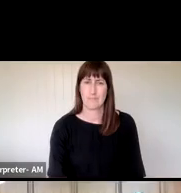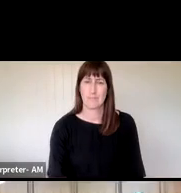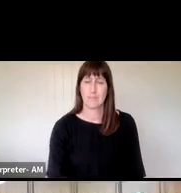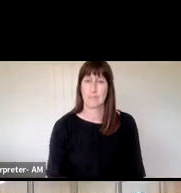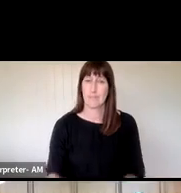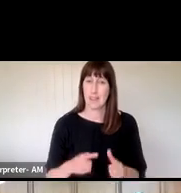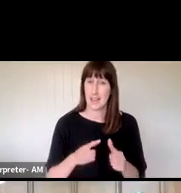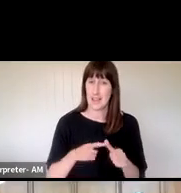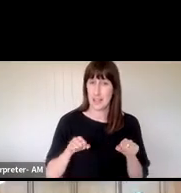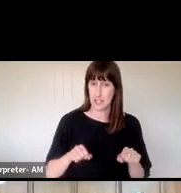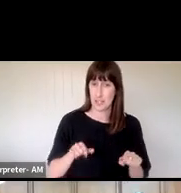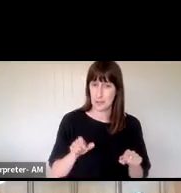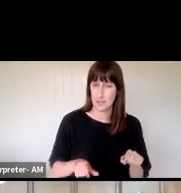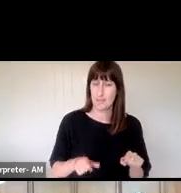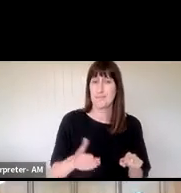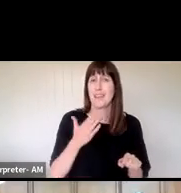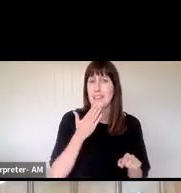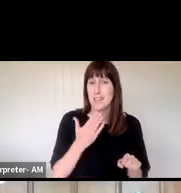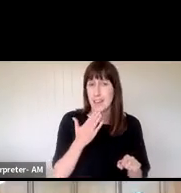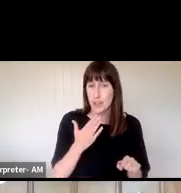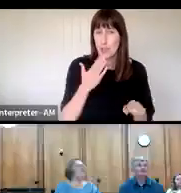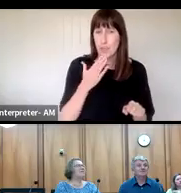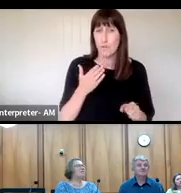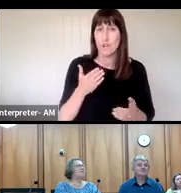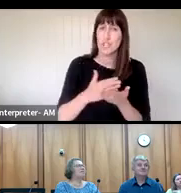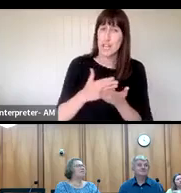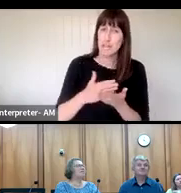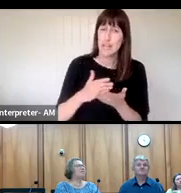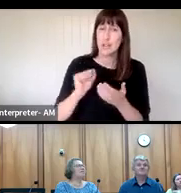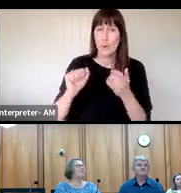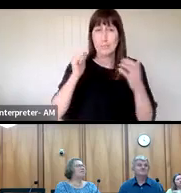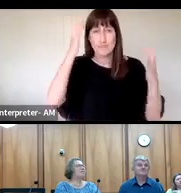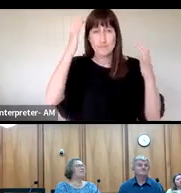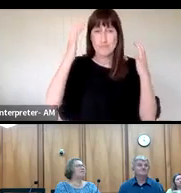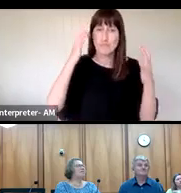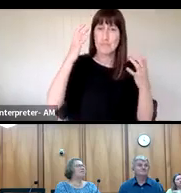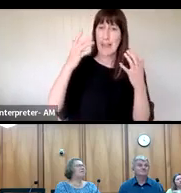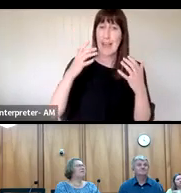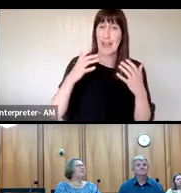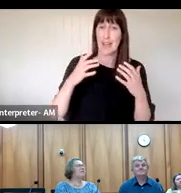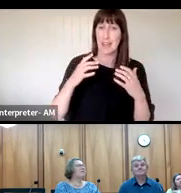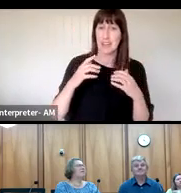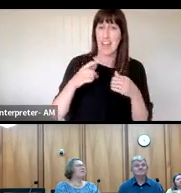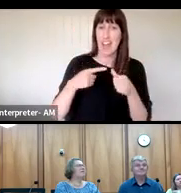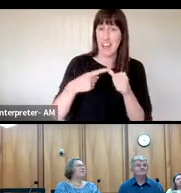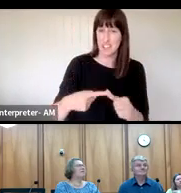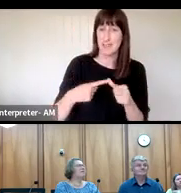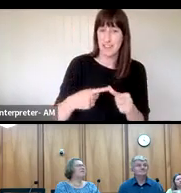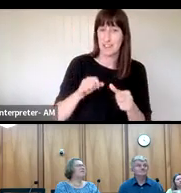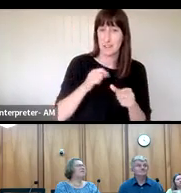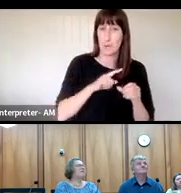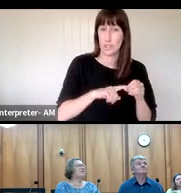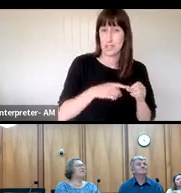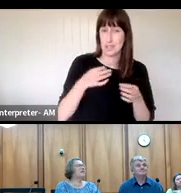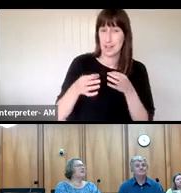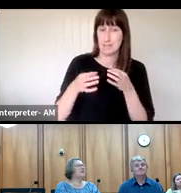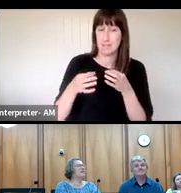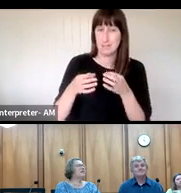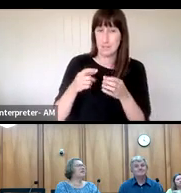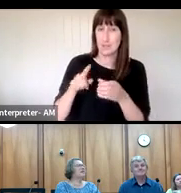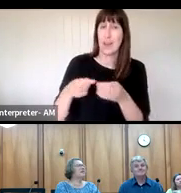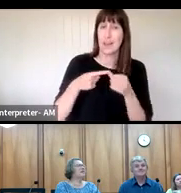Thank you so much for sharing your insights with us and answering our questions. And thank you for providing